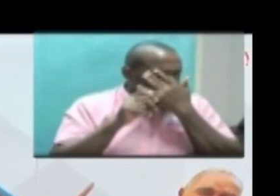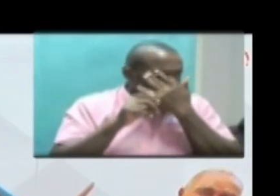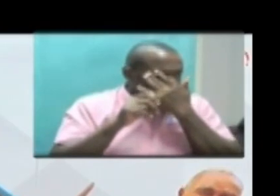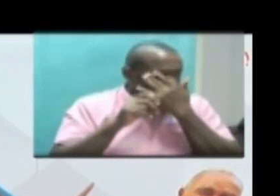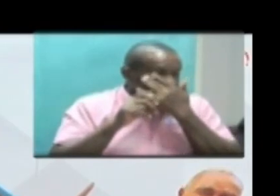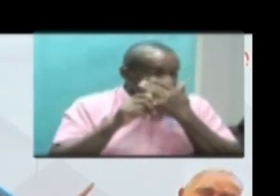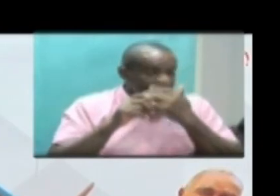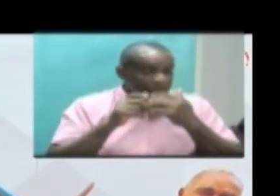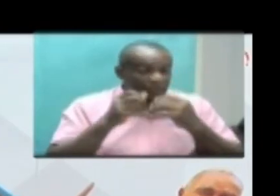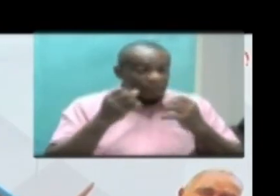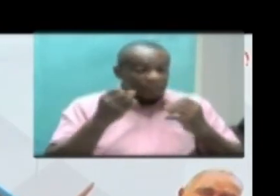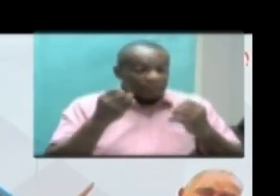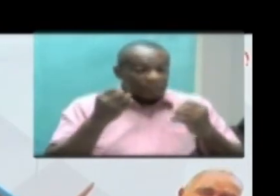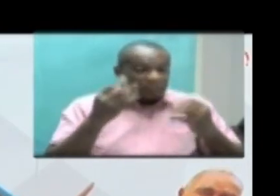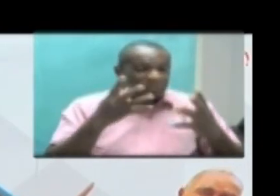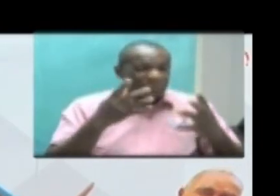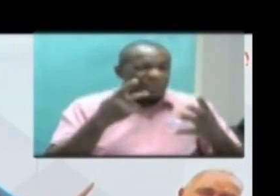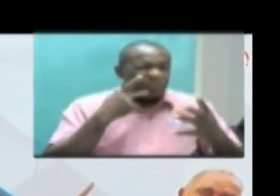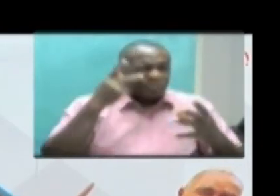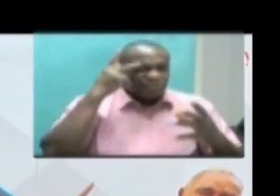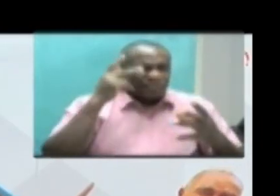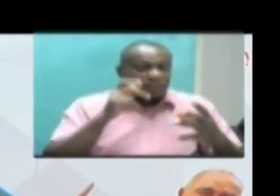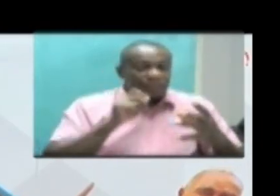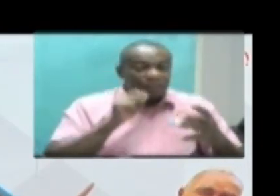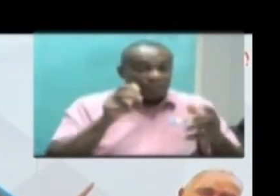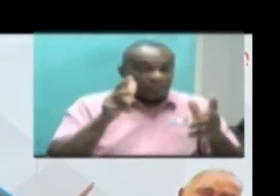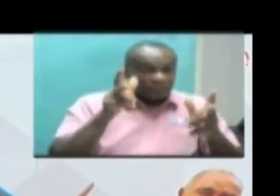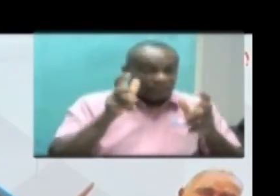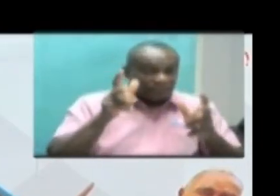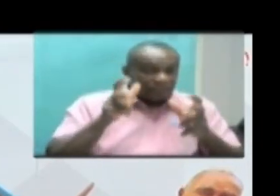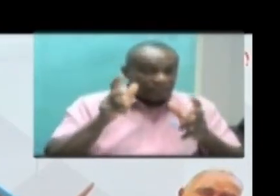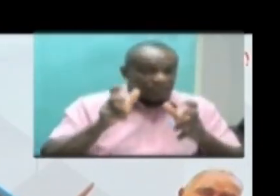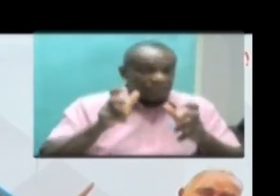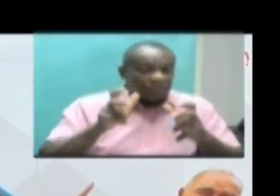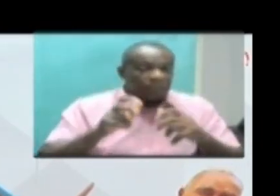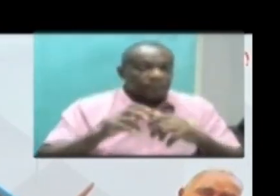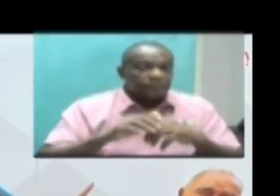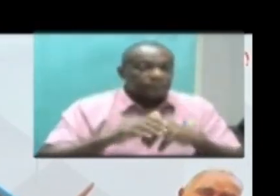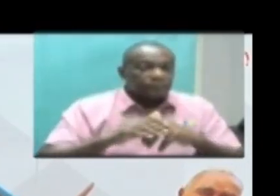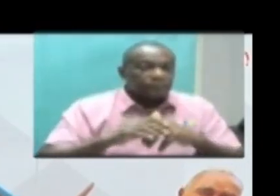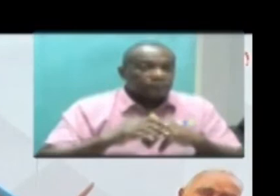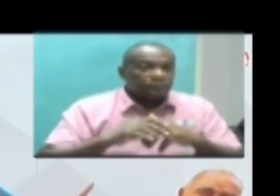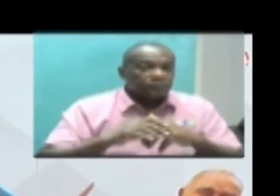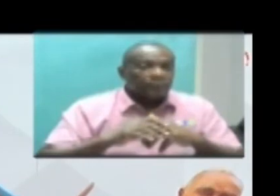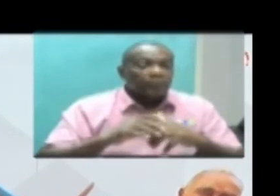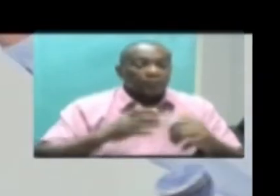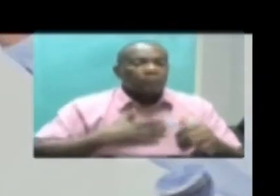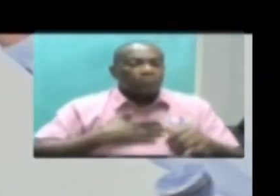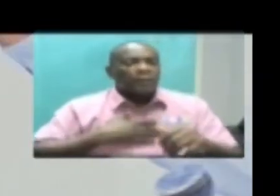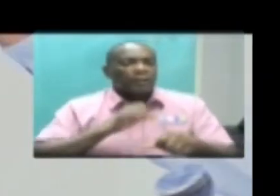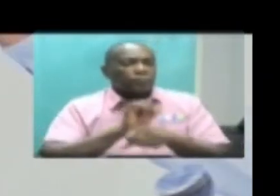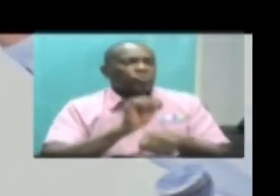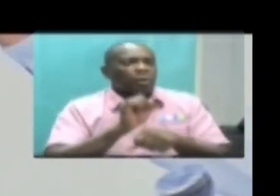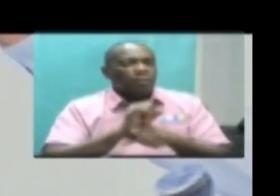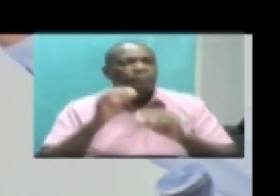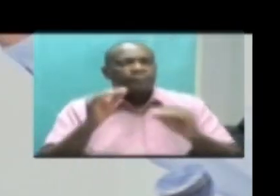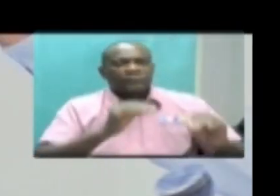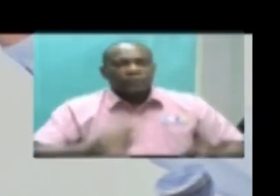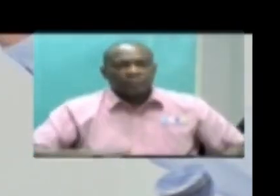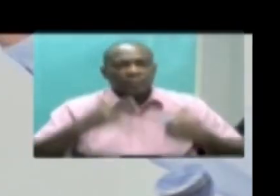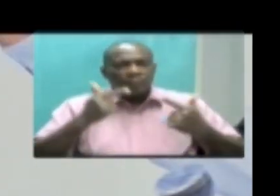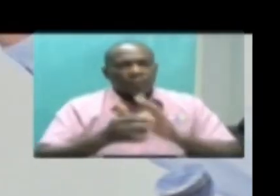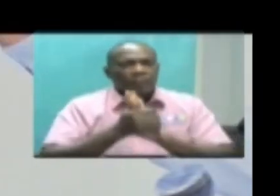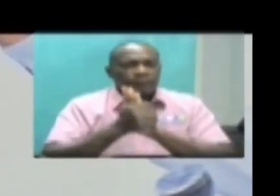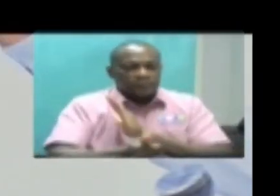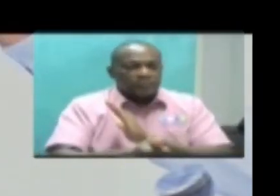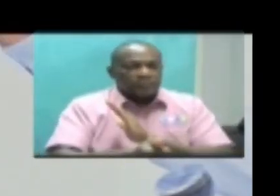listen. Now, in my career, I have been teaching life skills, and life skills really focuses